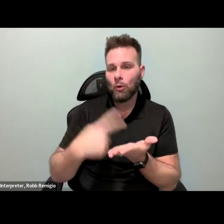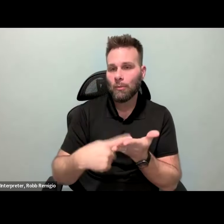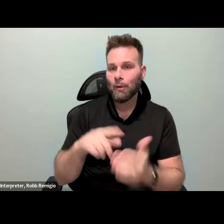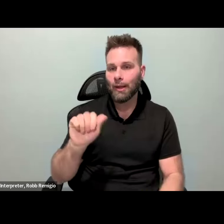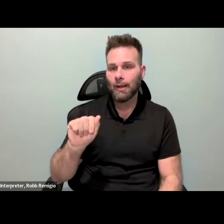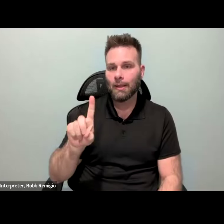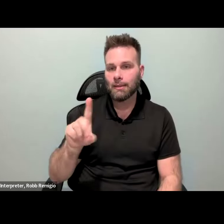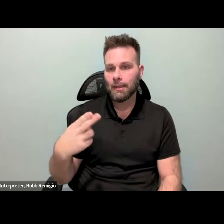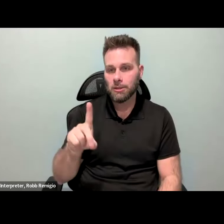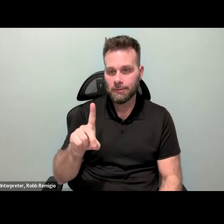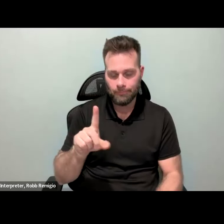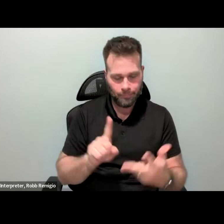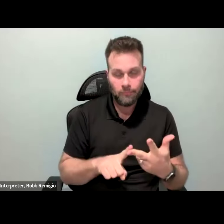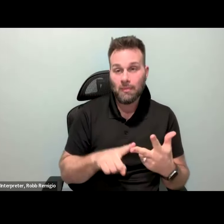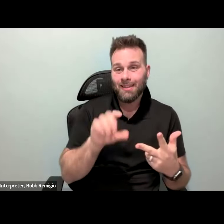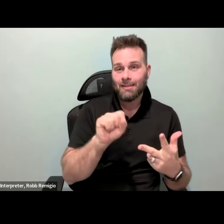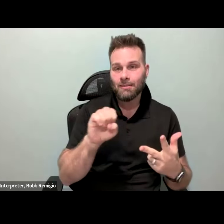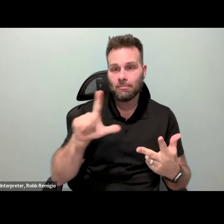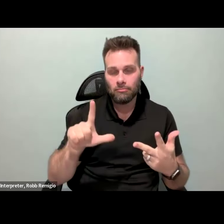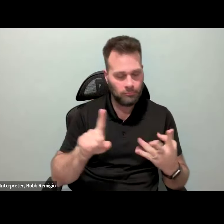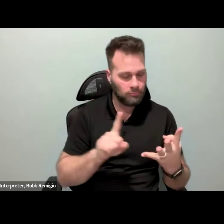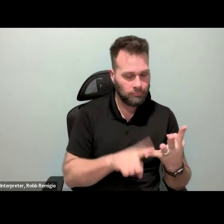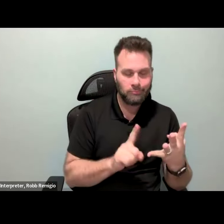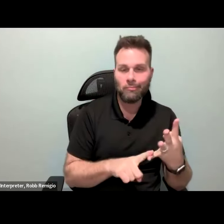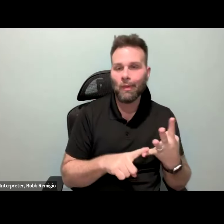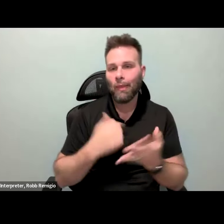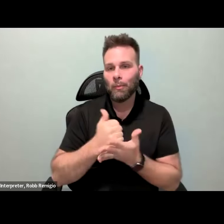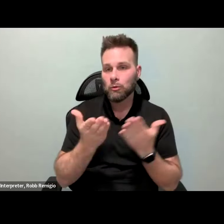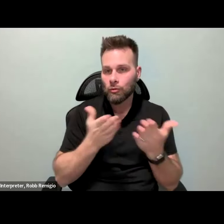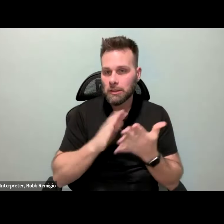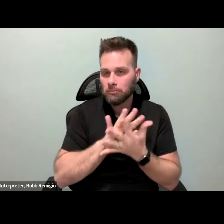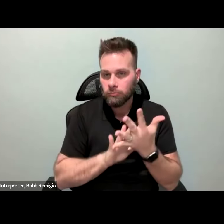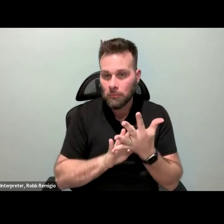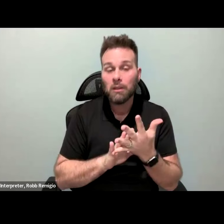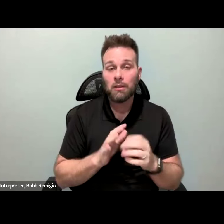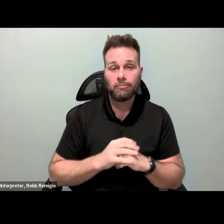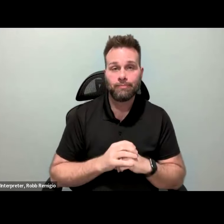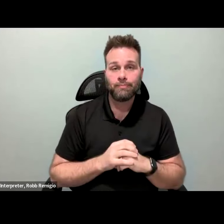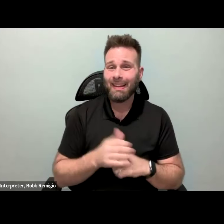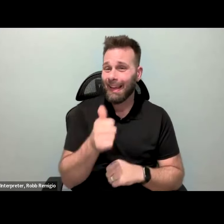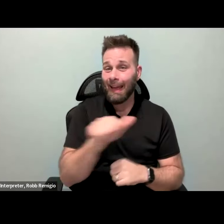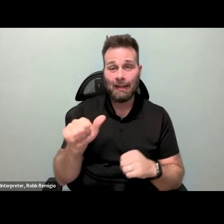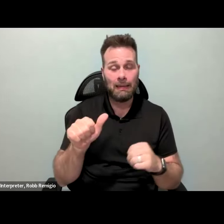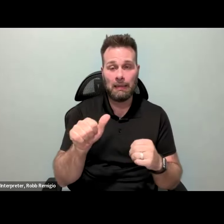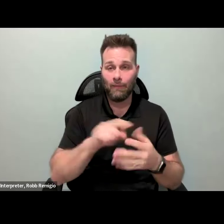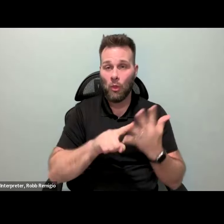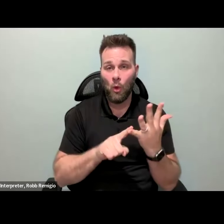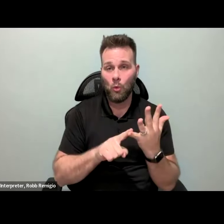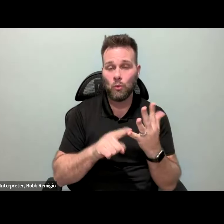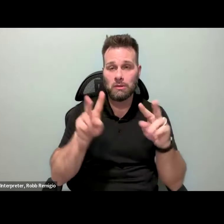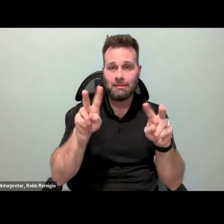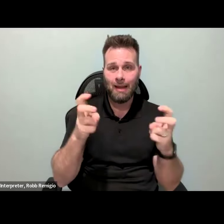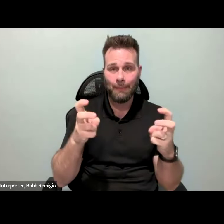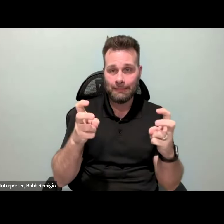ADHD, social emotional learning, therapeutic services. Truth of the matter is, any one of these topics in it